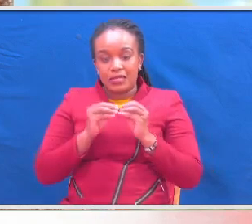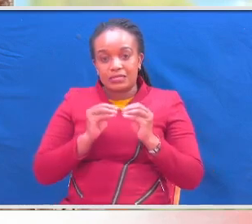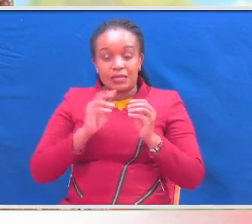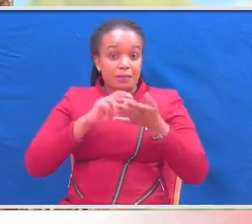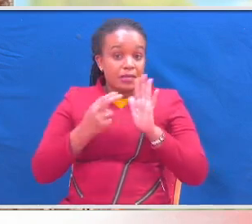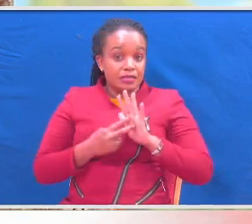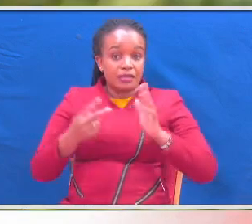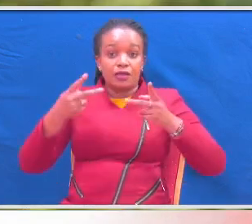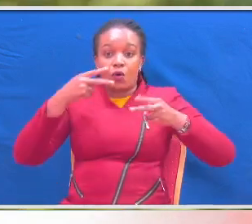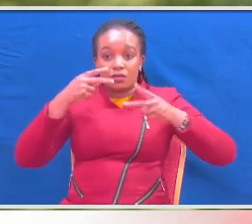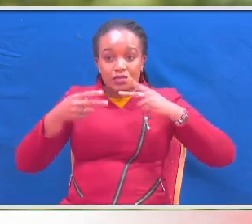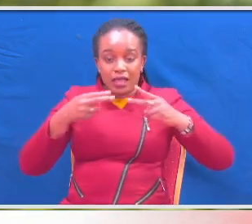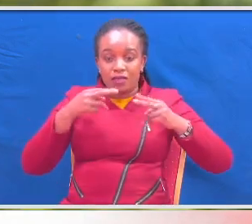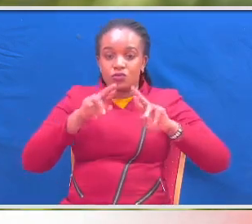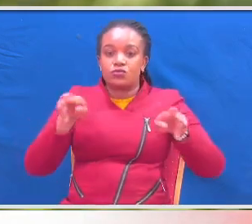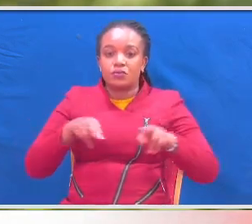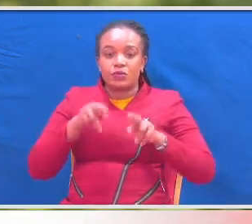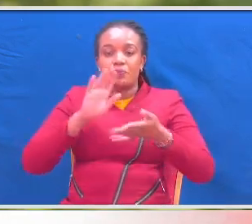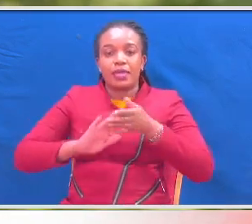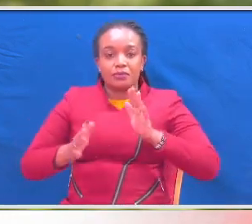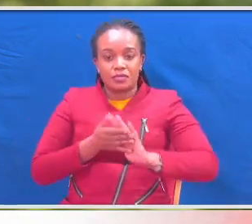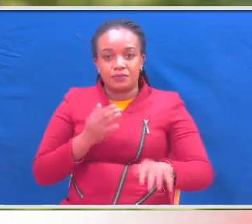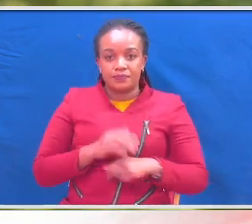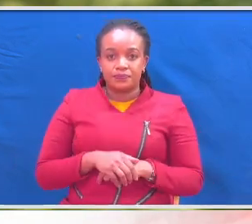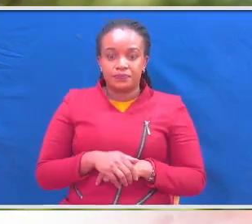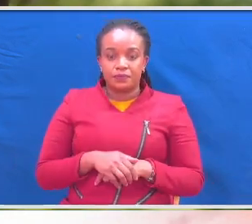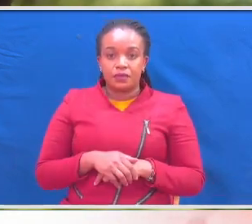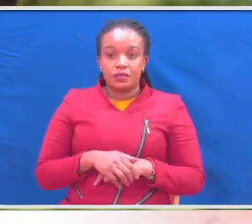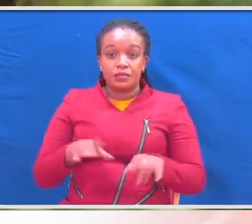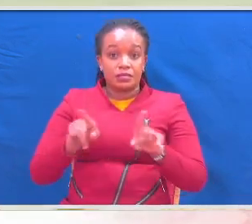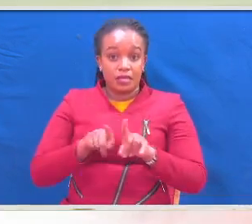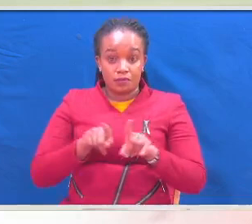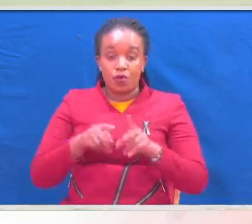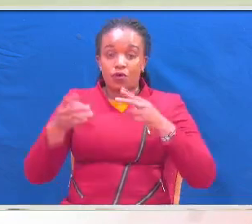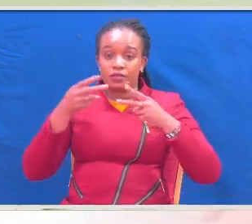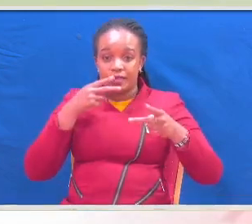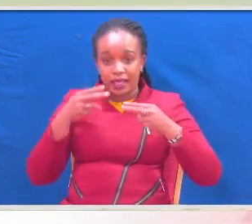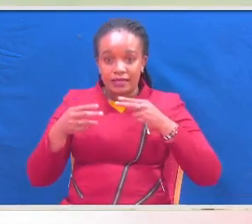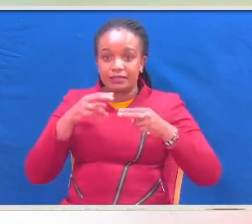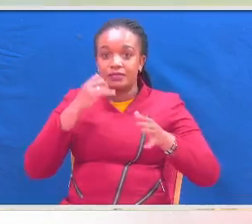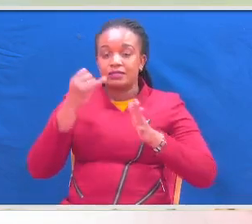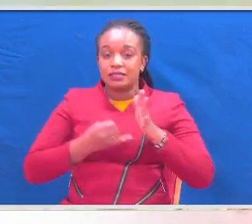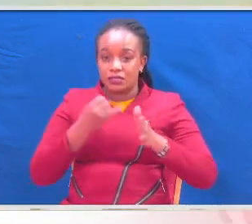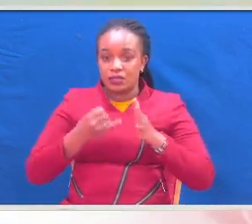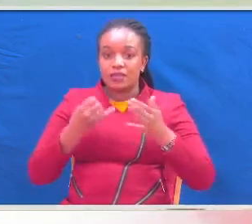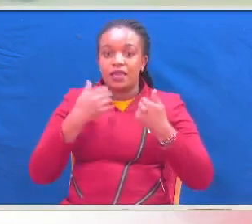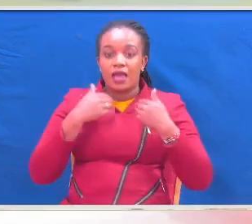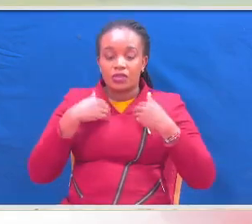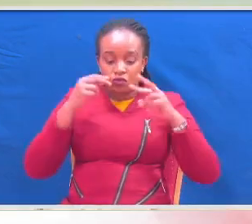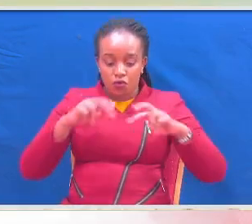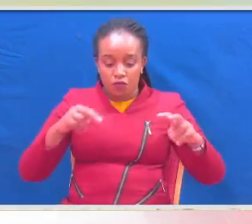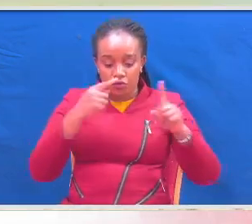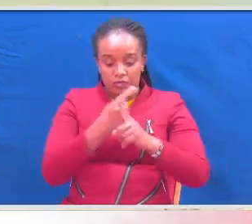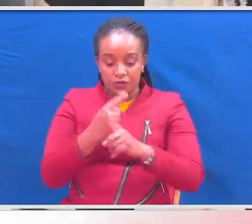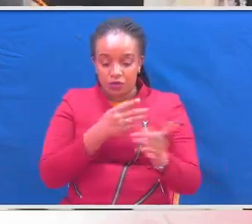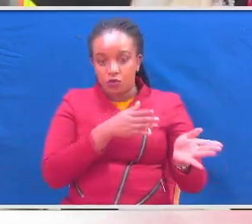rooms will still be empty. According to Adamji, there is need for the hotel industry to become creative and adopt different modes of operations,